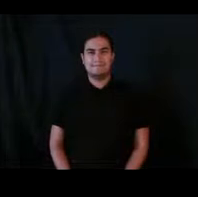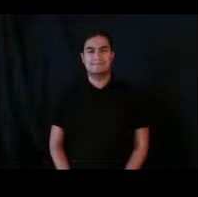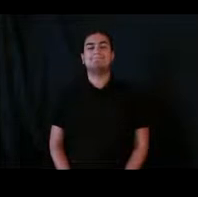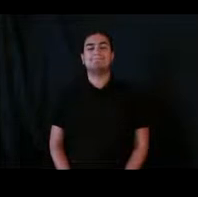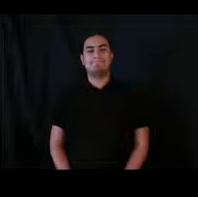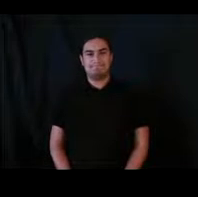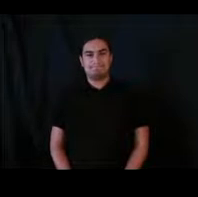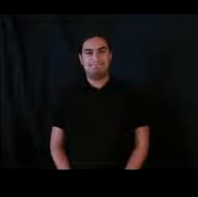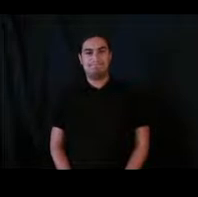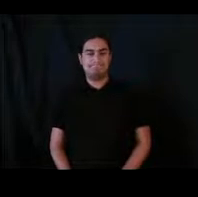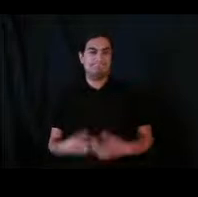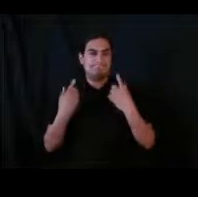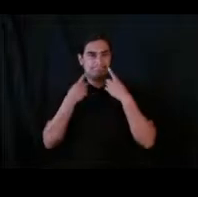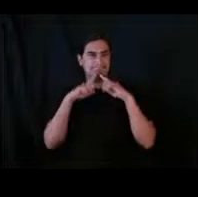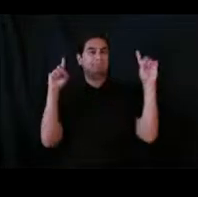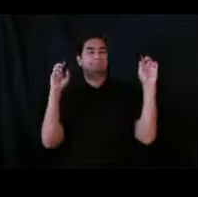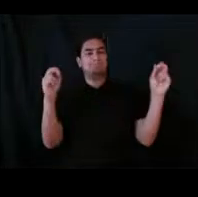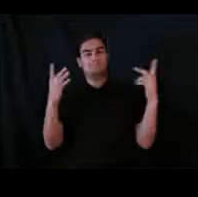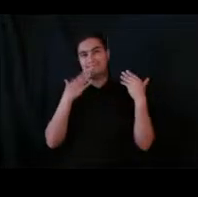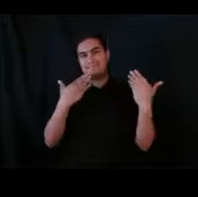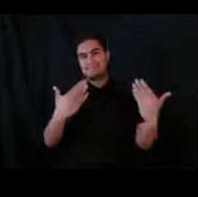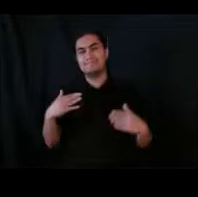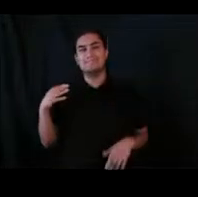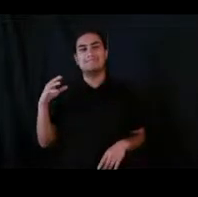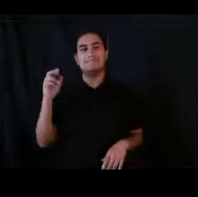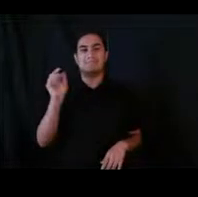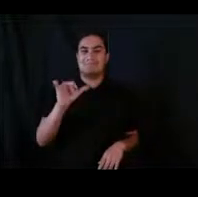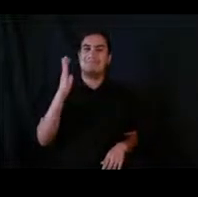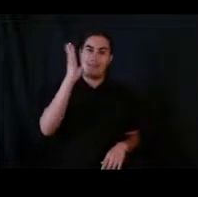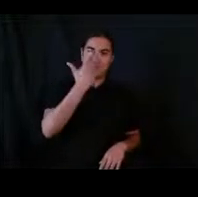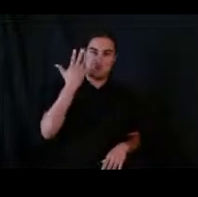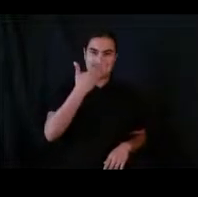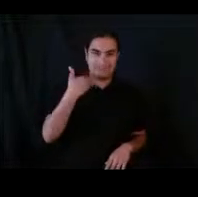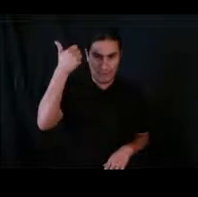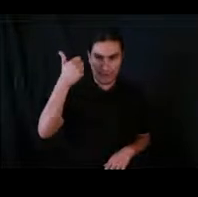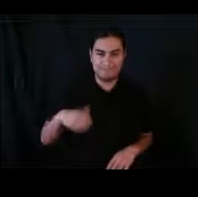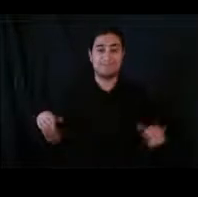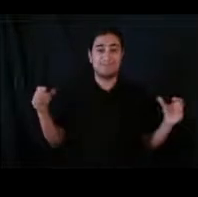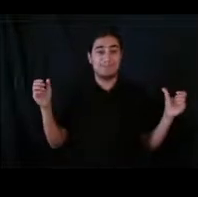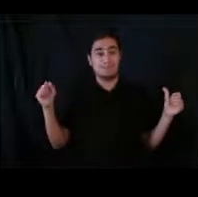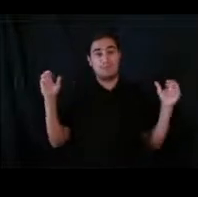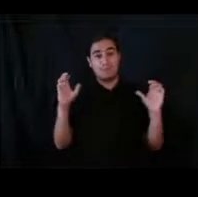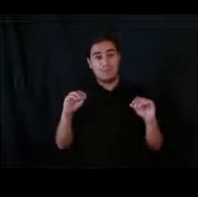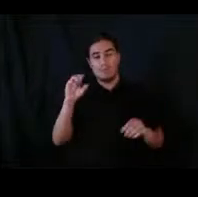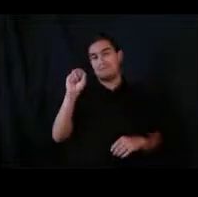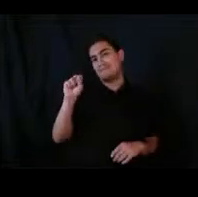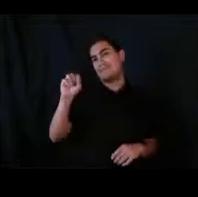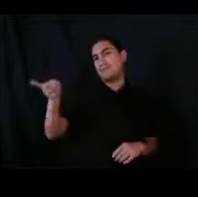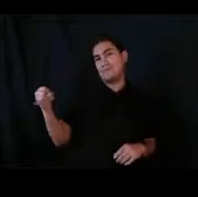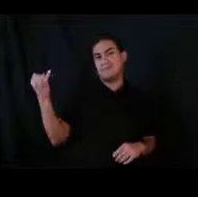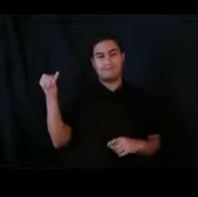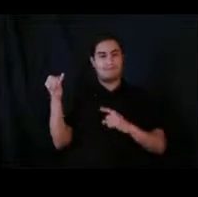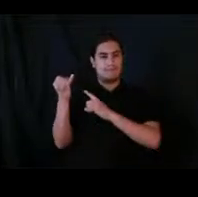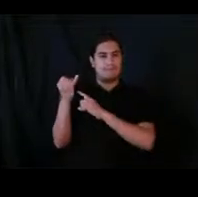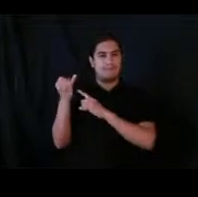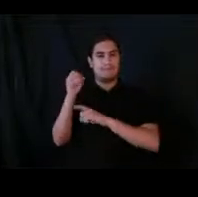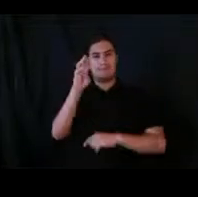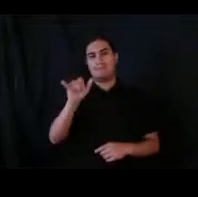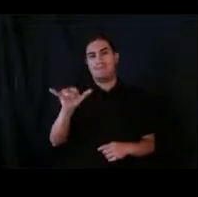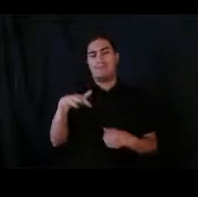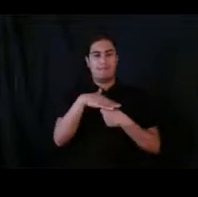yep there it goes okay thank you okay that looks more like it um so san jose is the bay area's